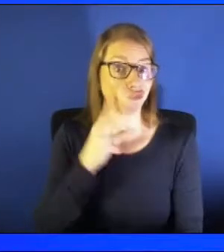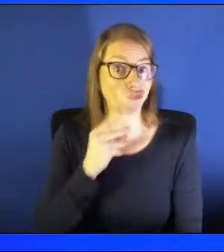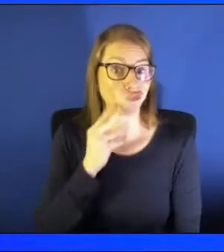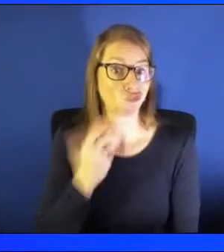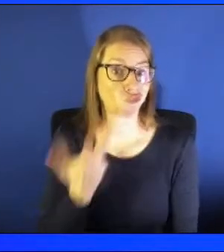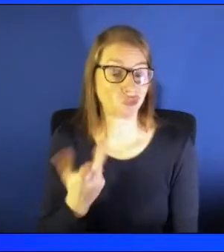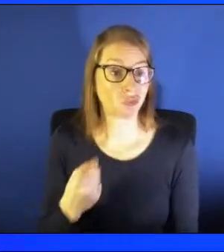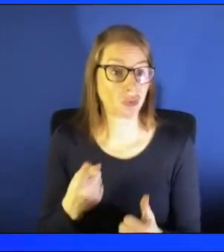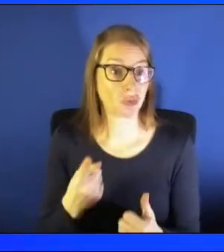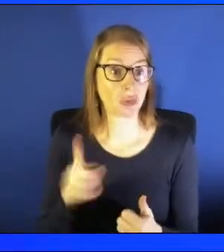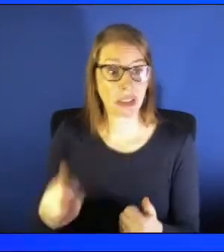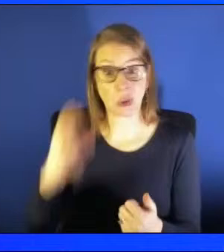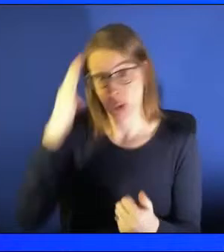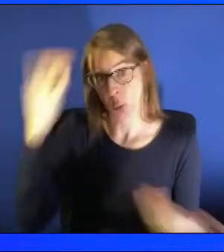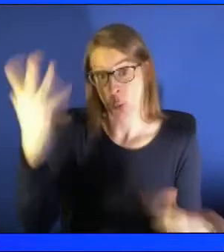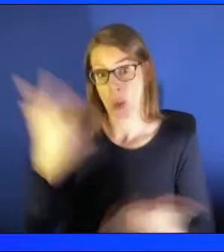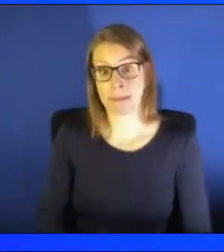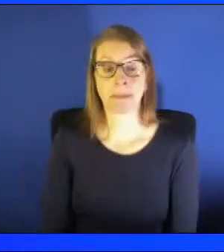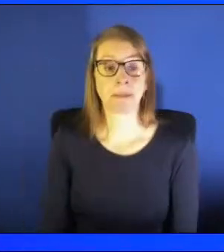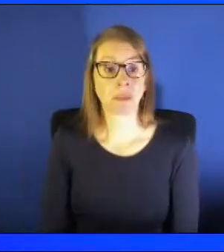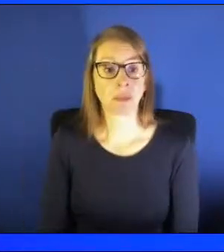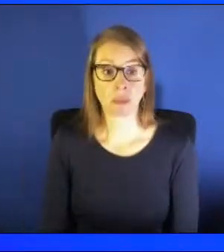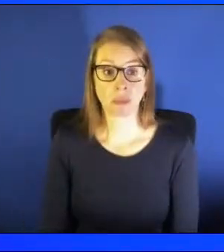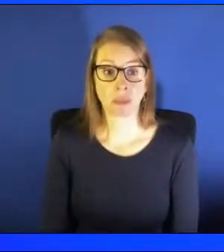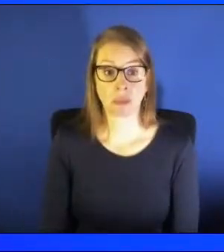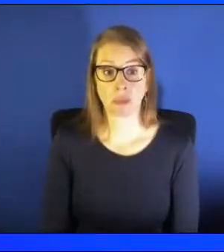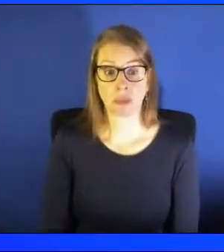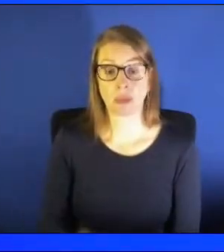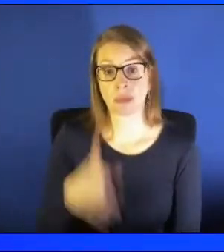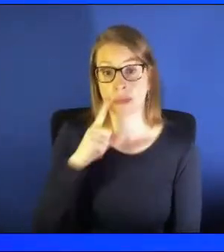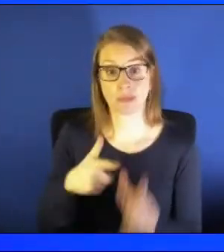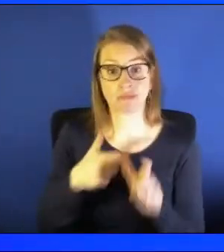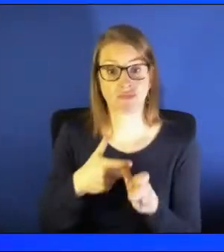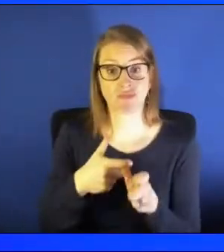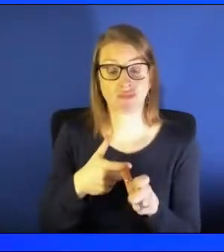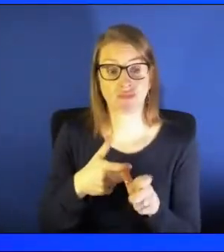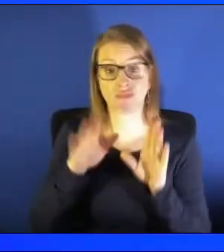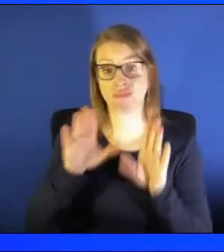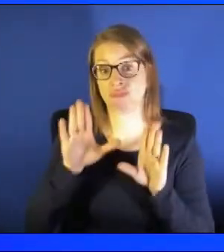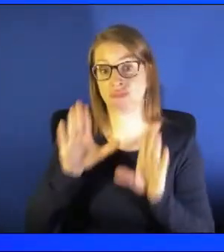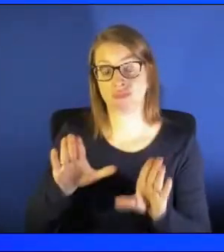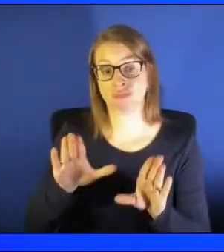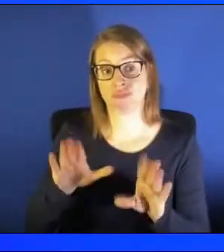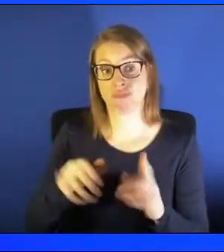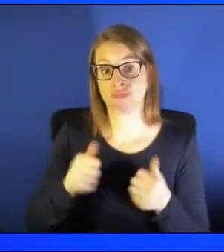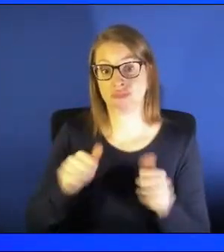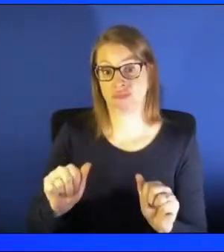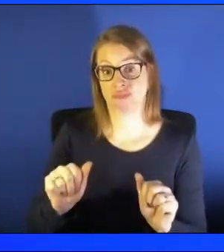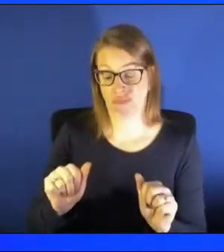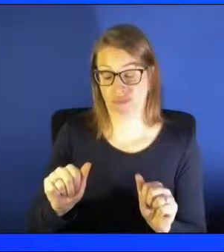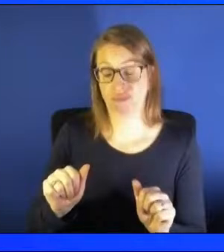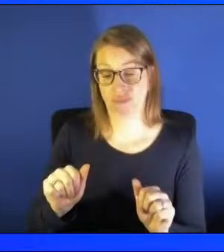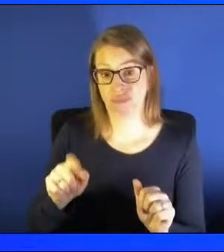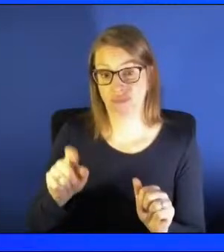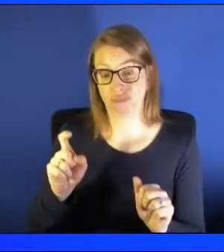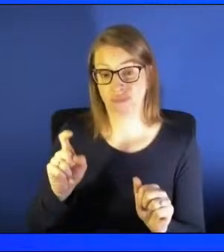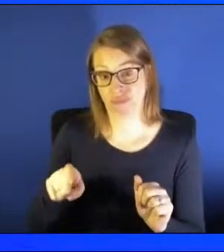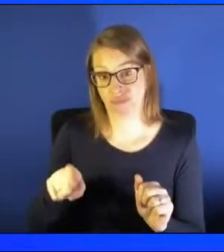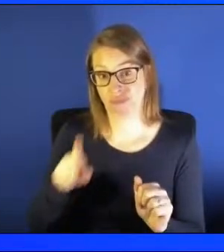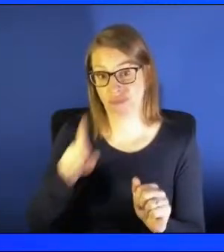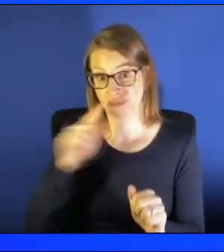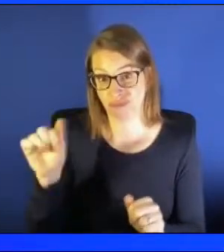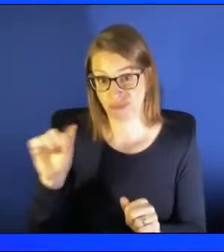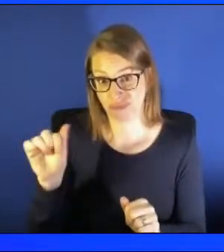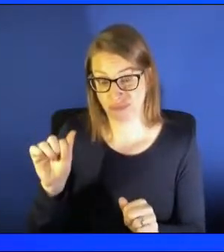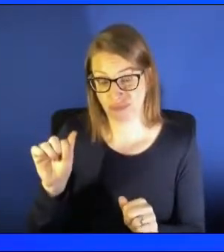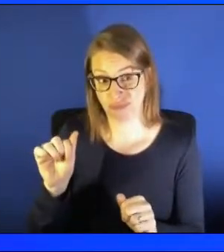I think that running is a fantastic endeavor, athletic endeavor. And if you want to try it, get out